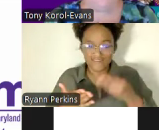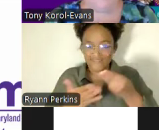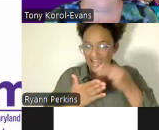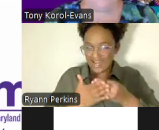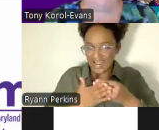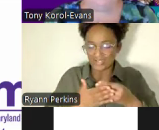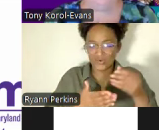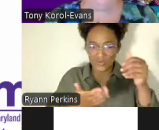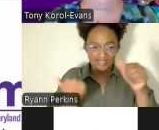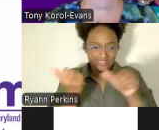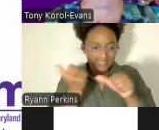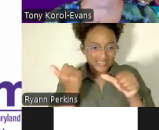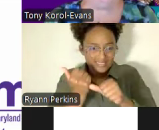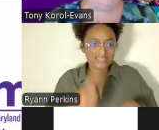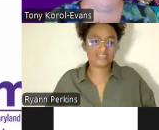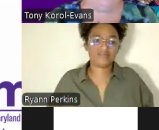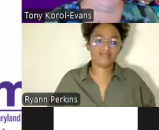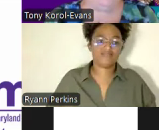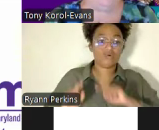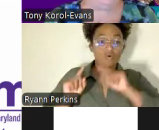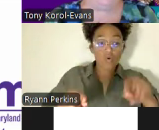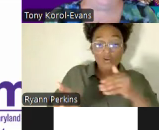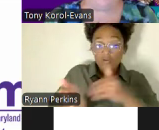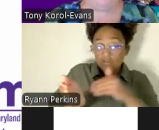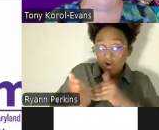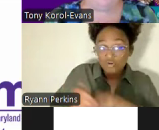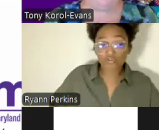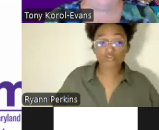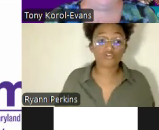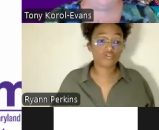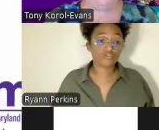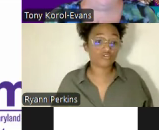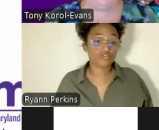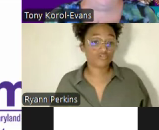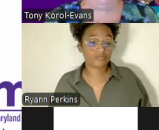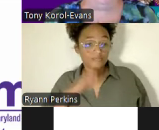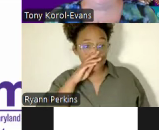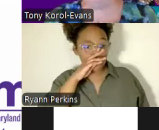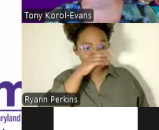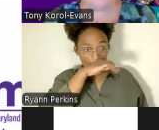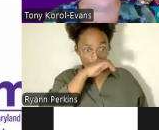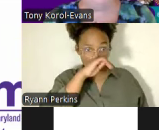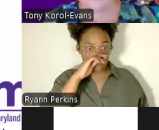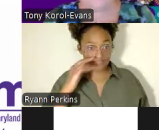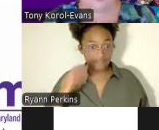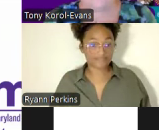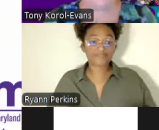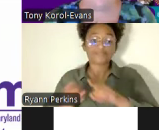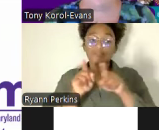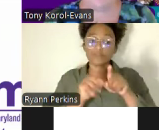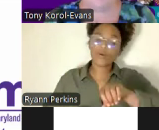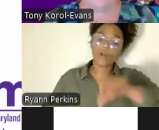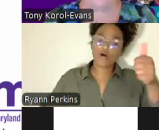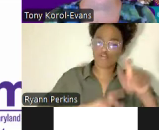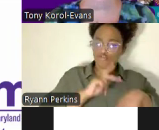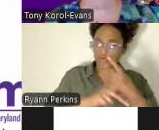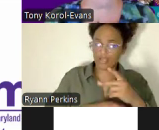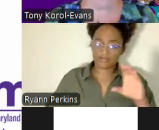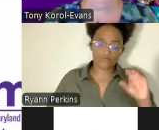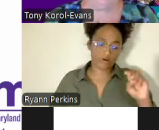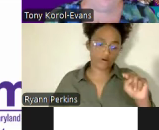help provide that? And what are available contraceptive options? There are many, many contraceptive